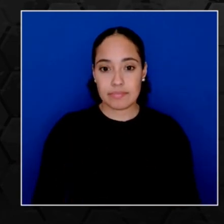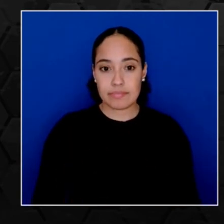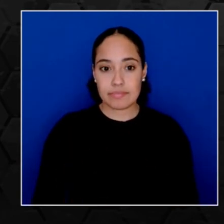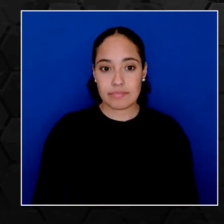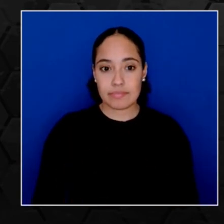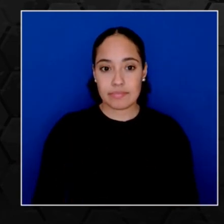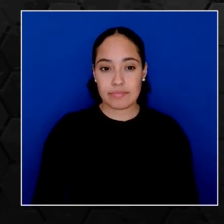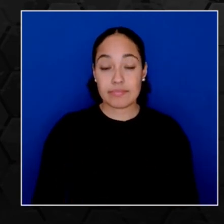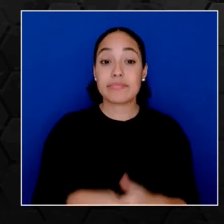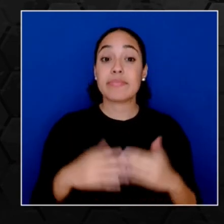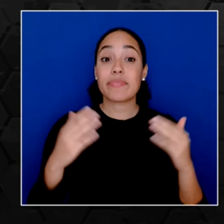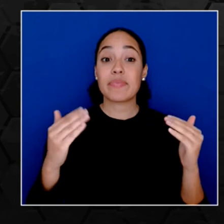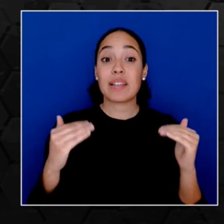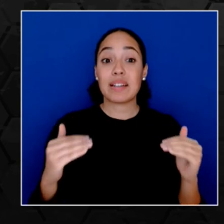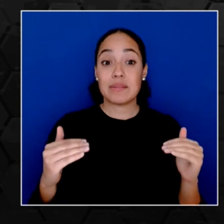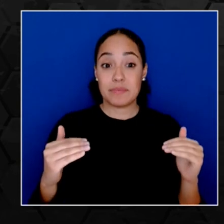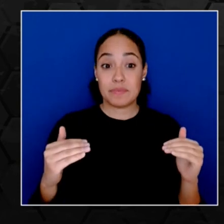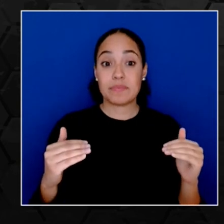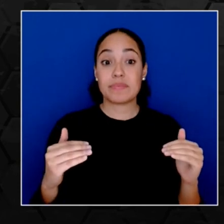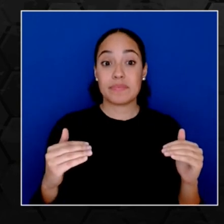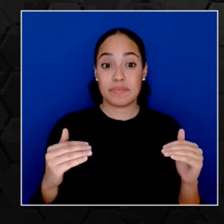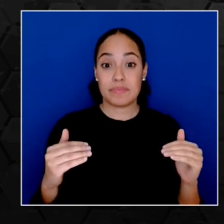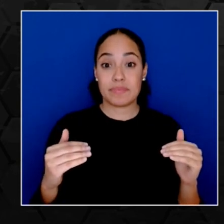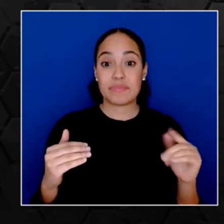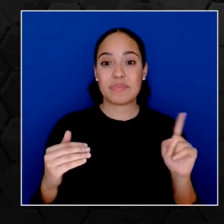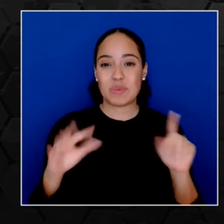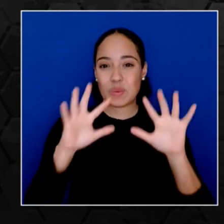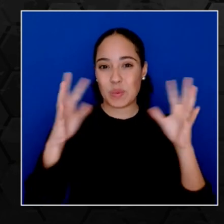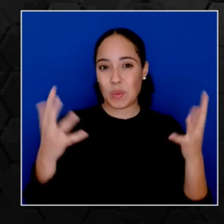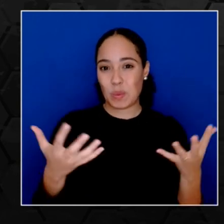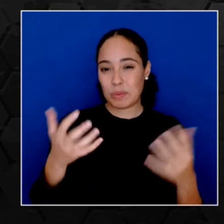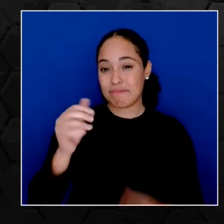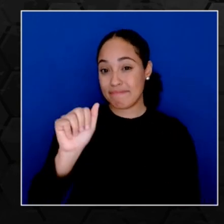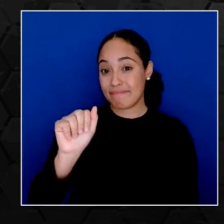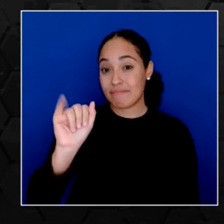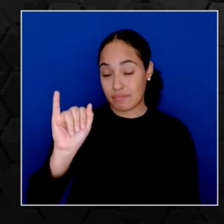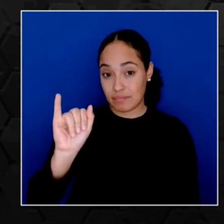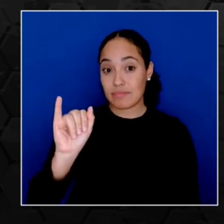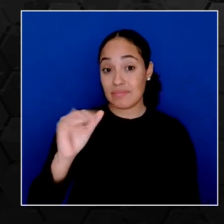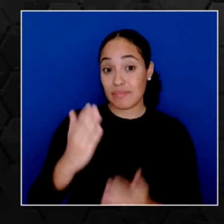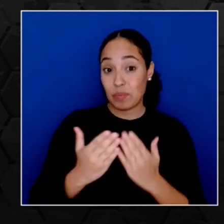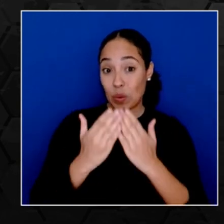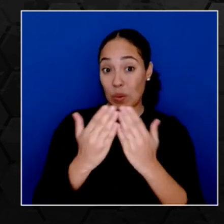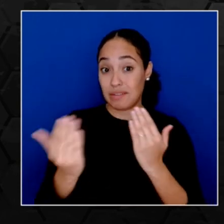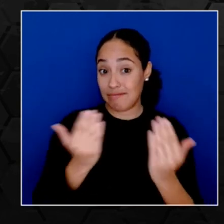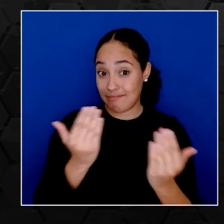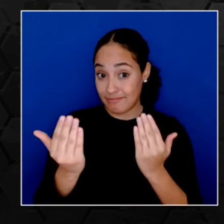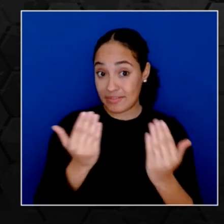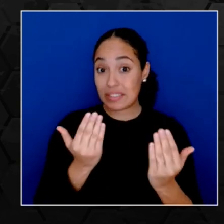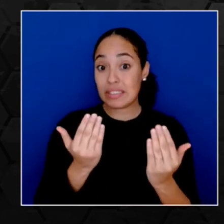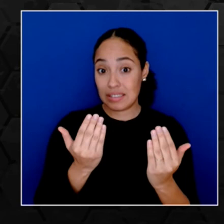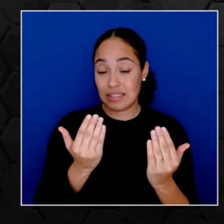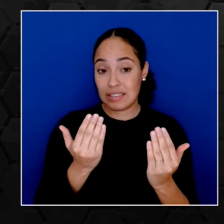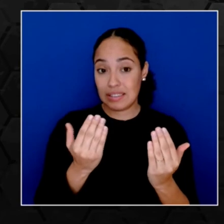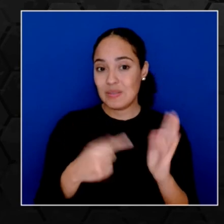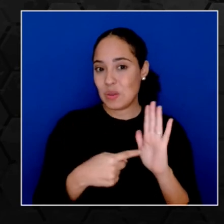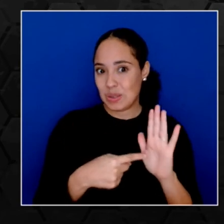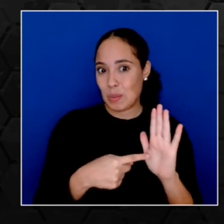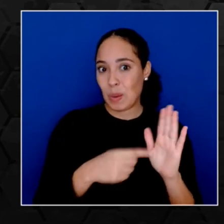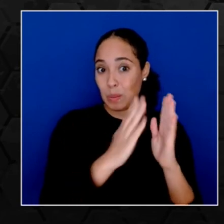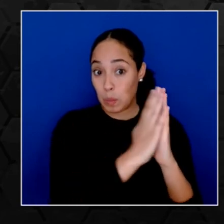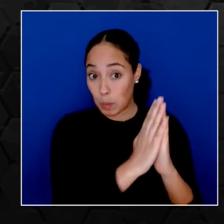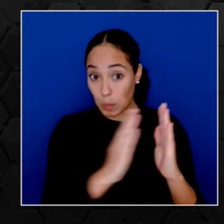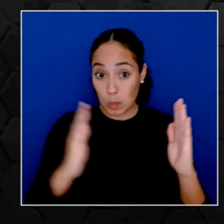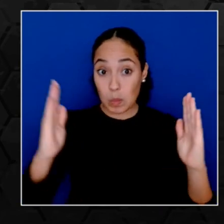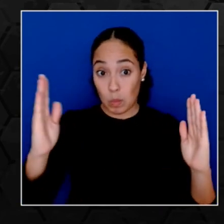the which is the Global AI Core Student Conference. For example, when you complete a Learn module, like for each and every Learn